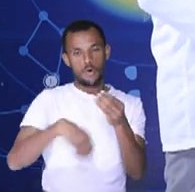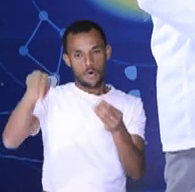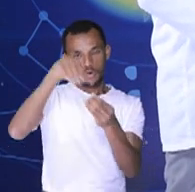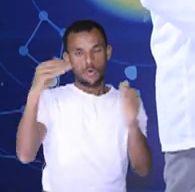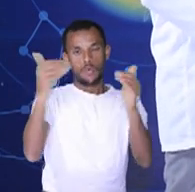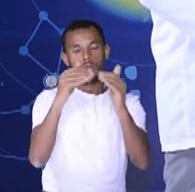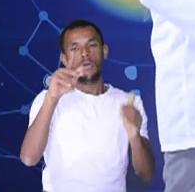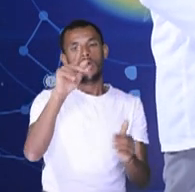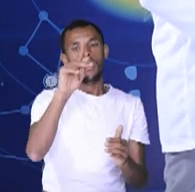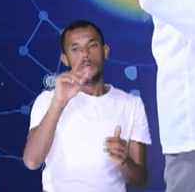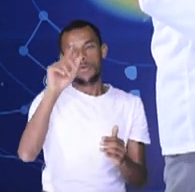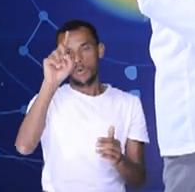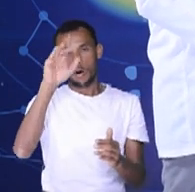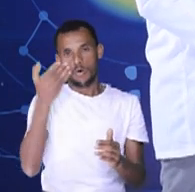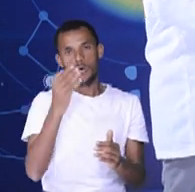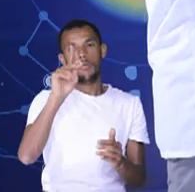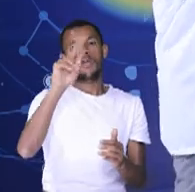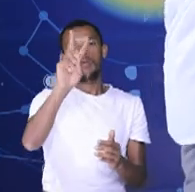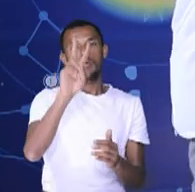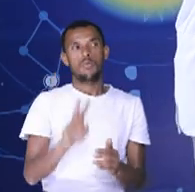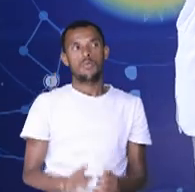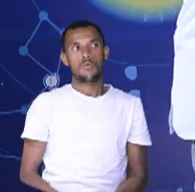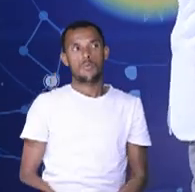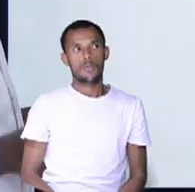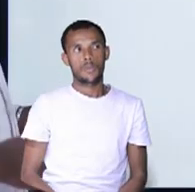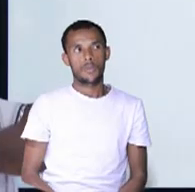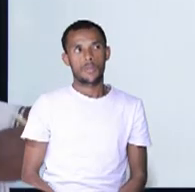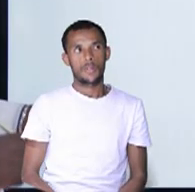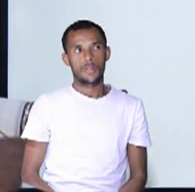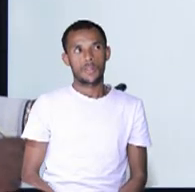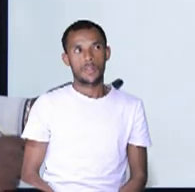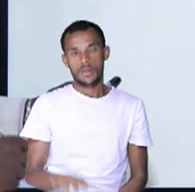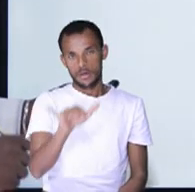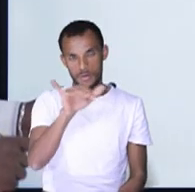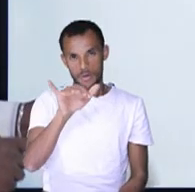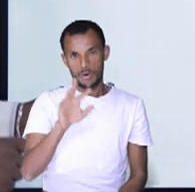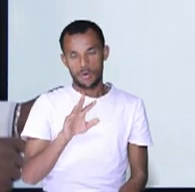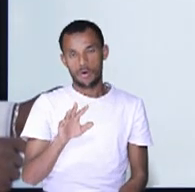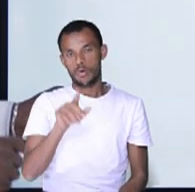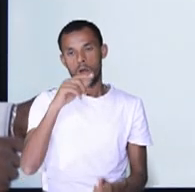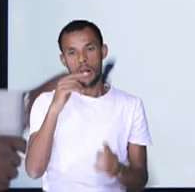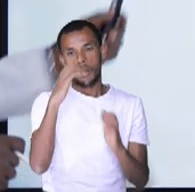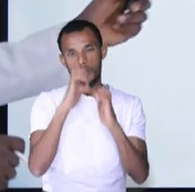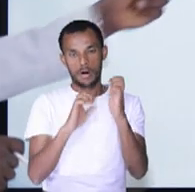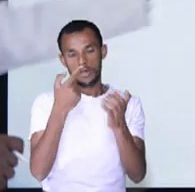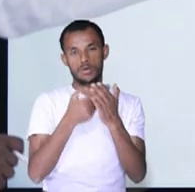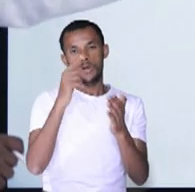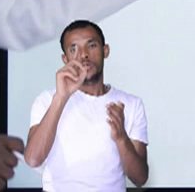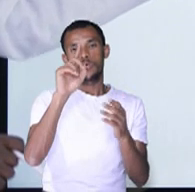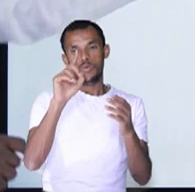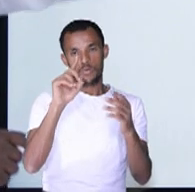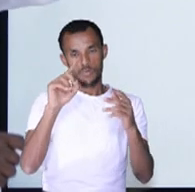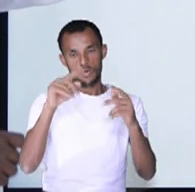also equal to K. That's P1 over P2. P1 over P2. Similarly, you can evaluate this one. Two